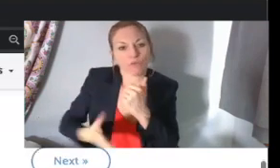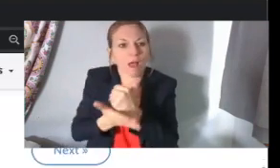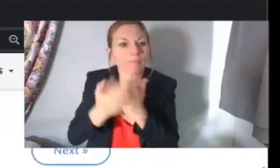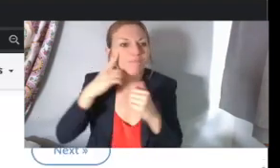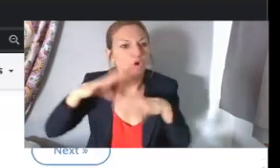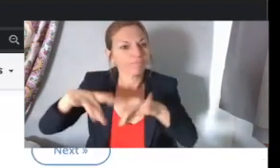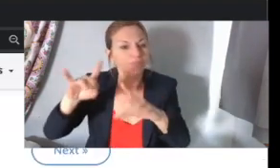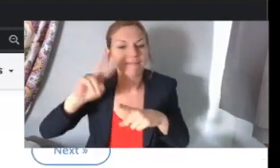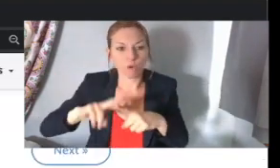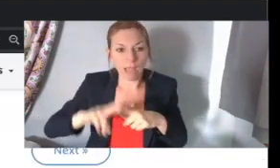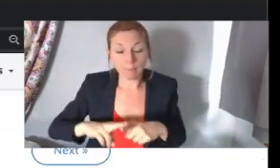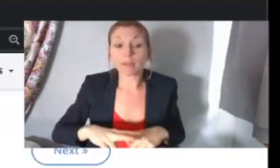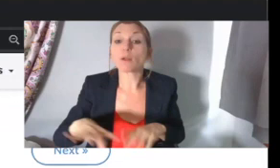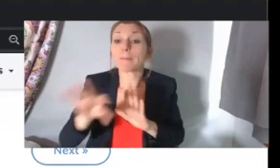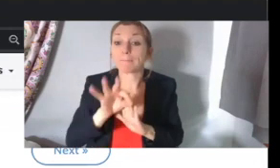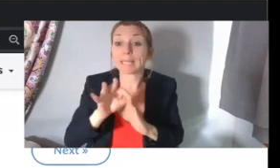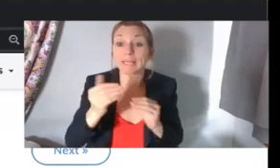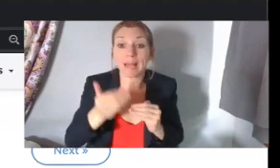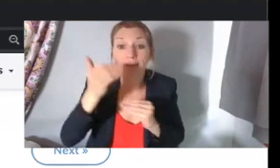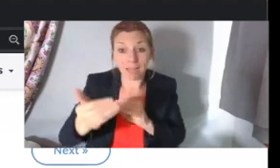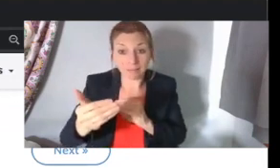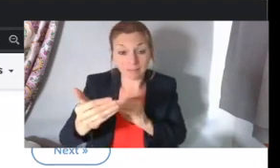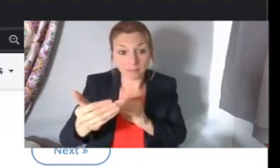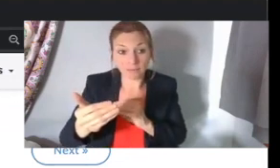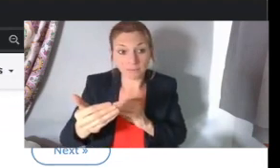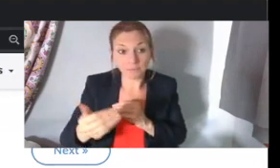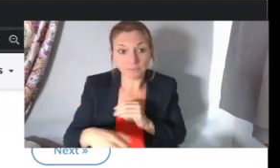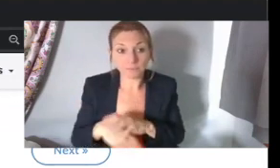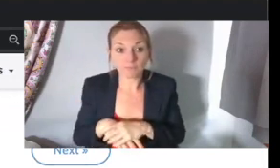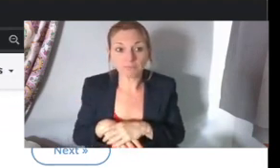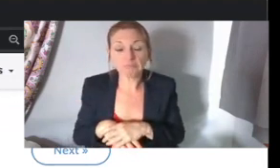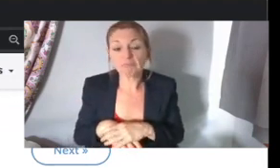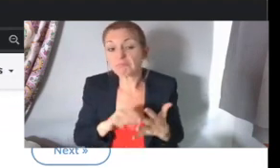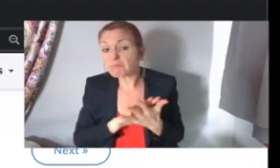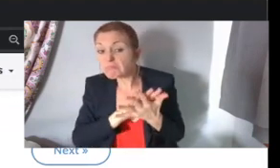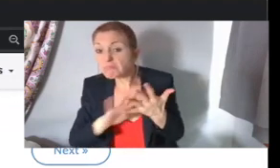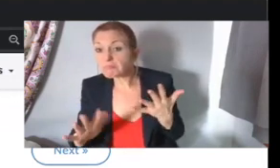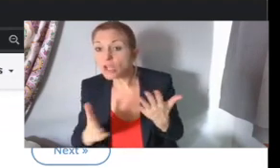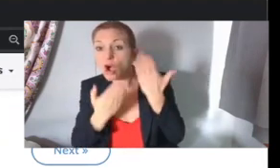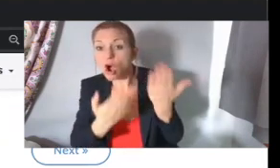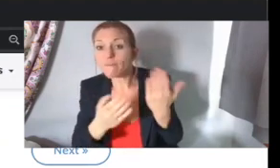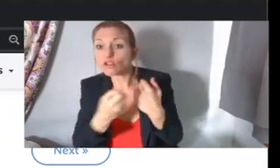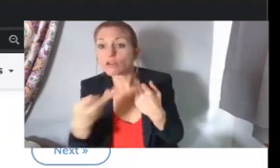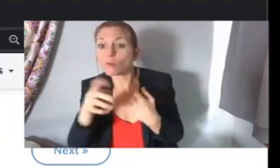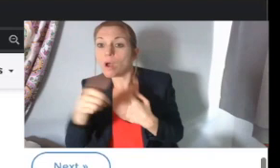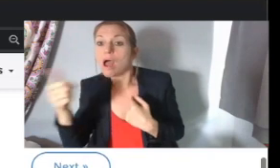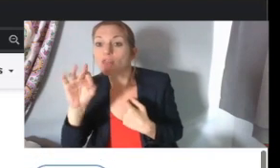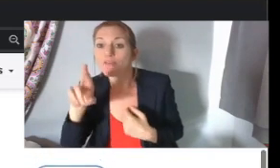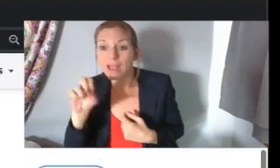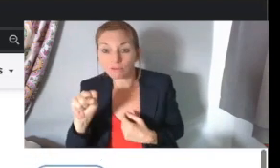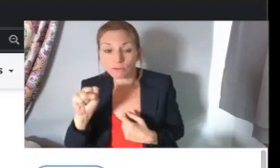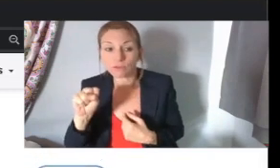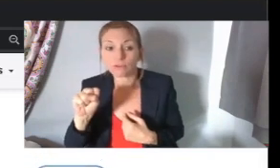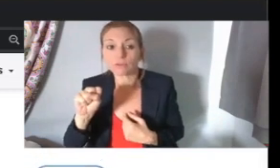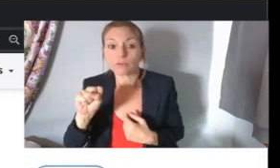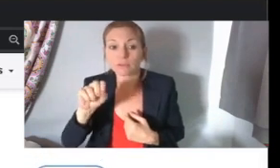And you can see here that it's offering a few other factors that we could select that the Explorer has determined might be related